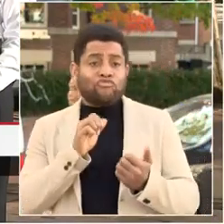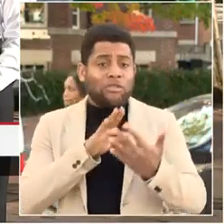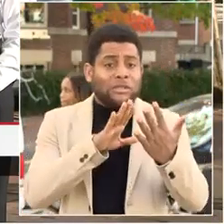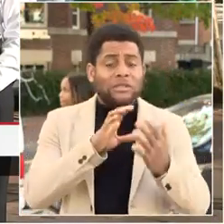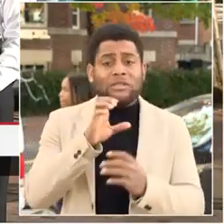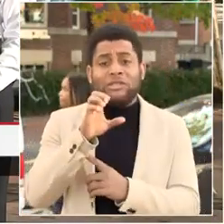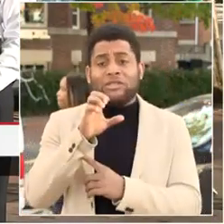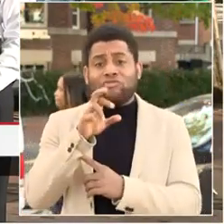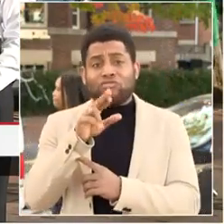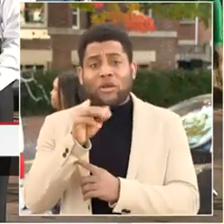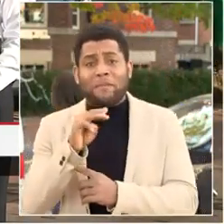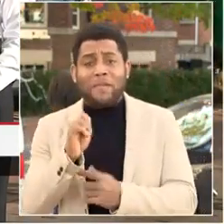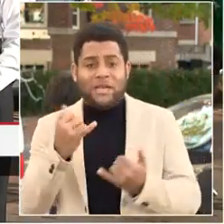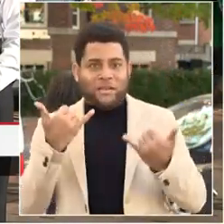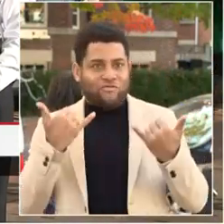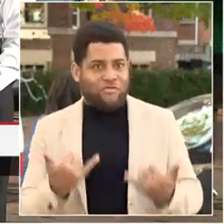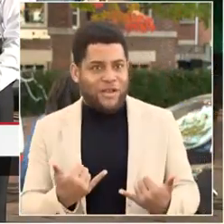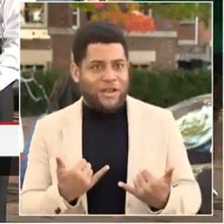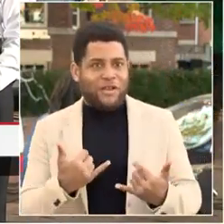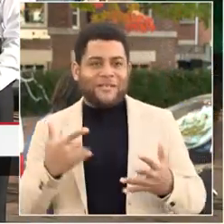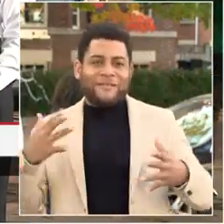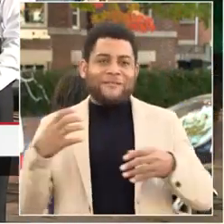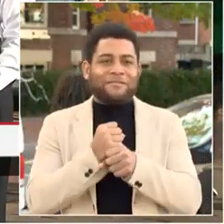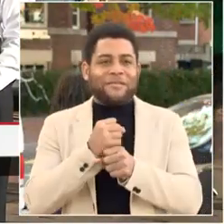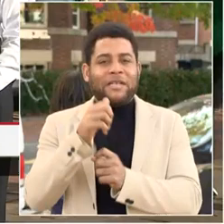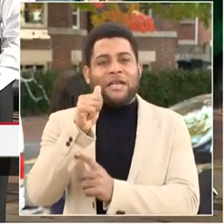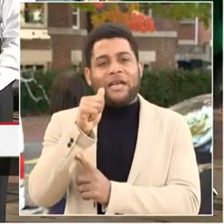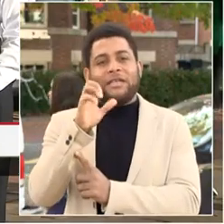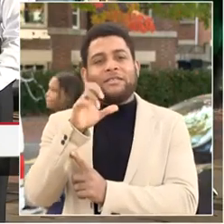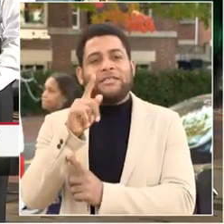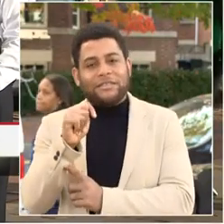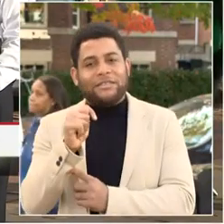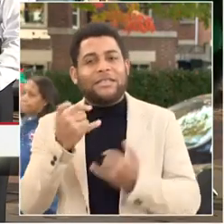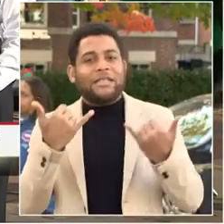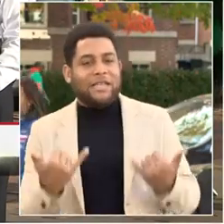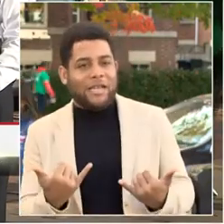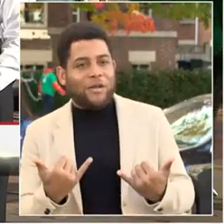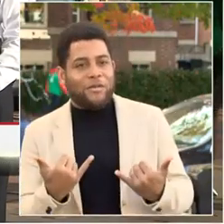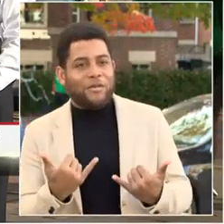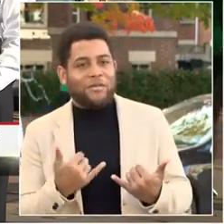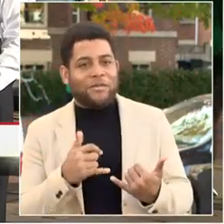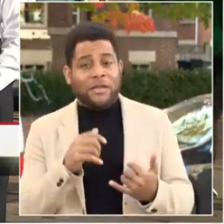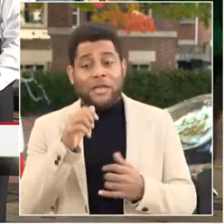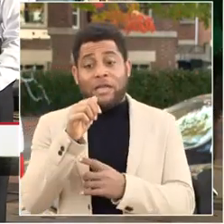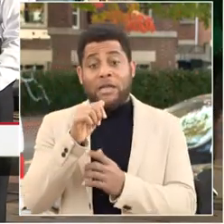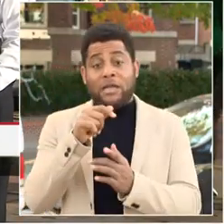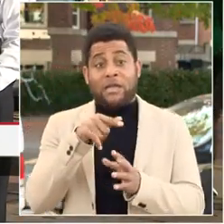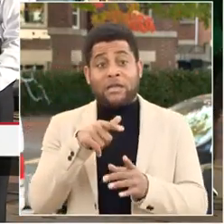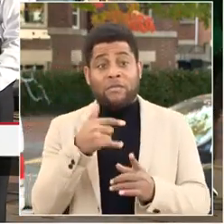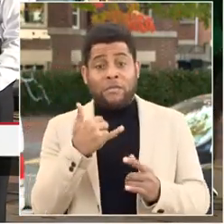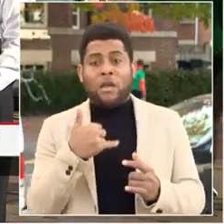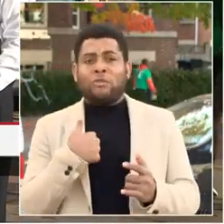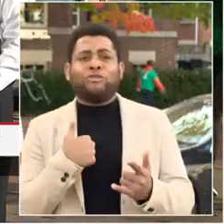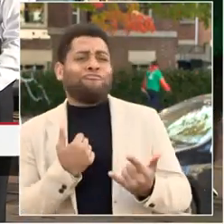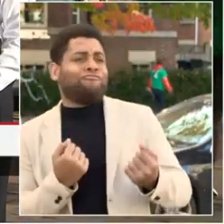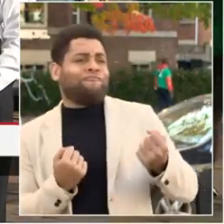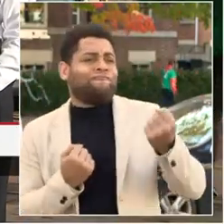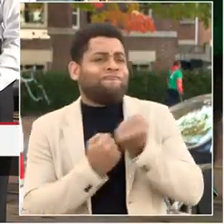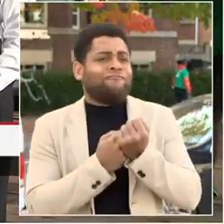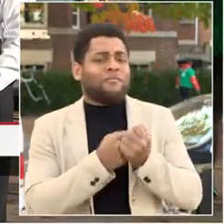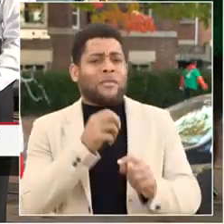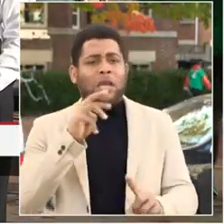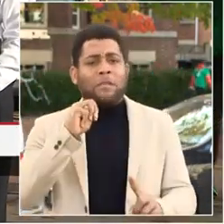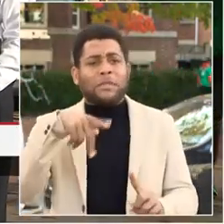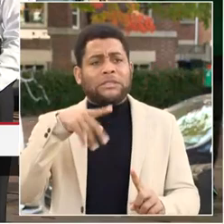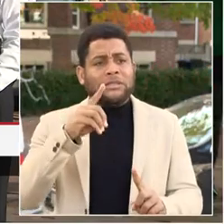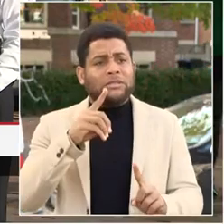environment that prioritizes communities and supports MPD's ability to hire,